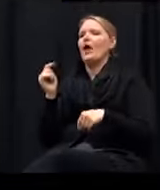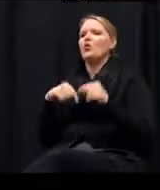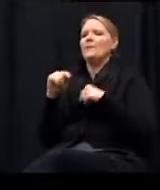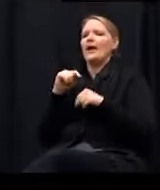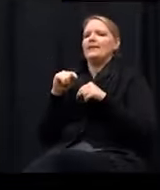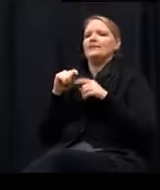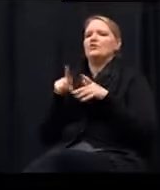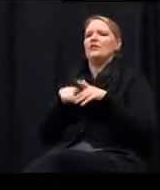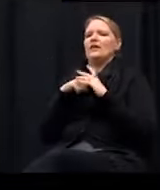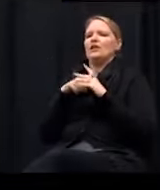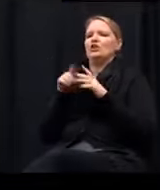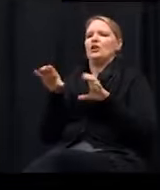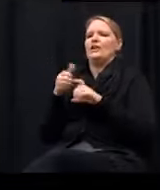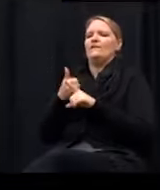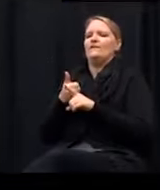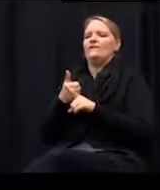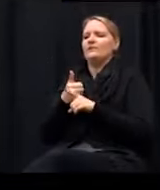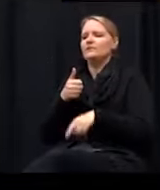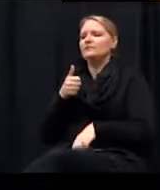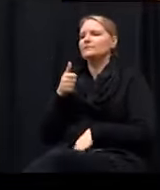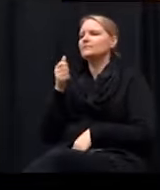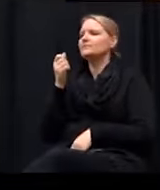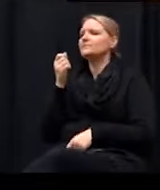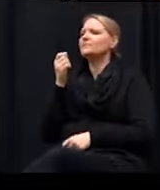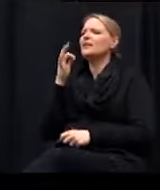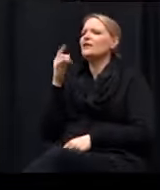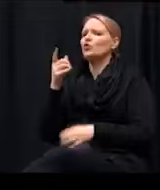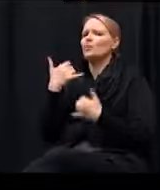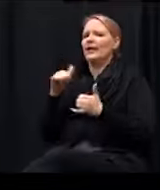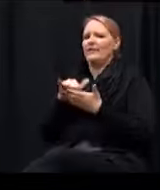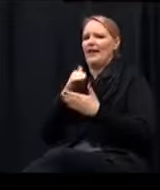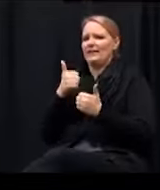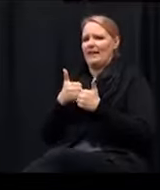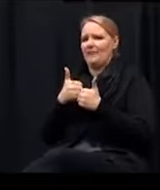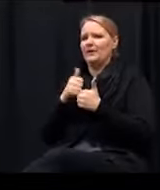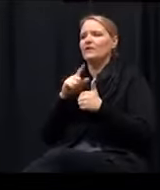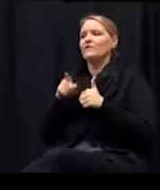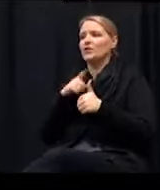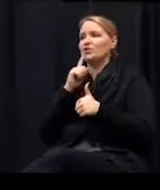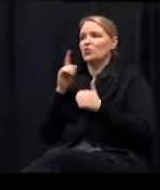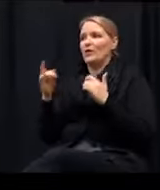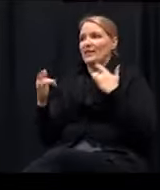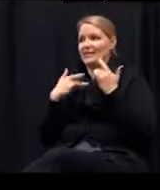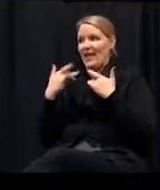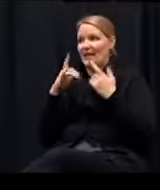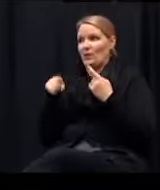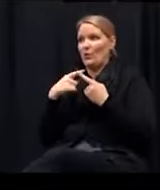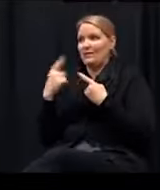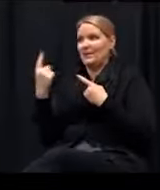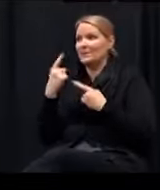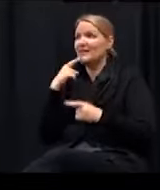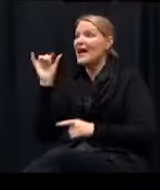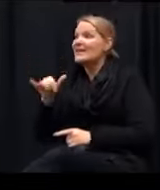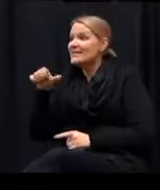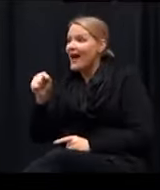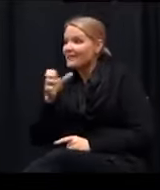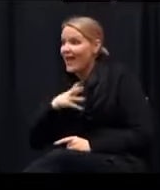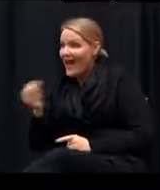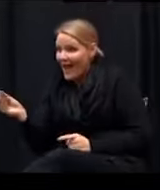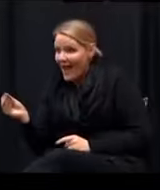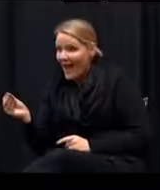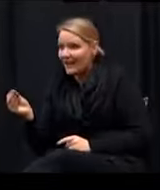initiative, the point of that is if you've ever played that game, first of all, it's super exciting, like when someone says yes and to your